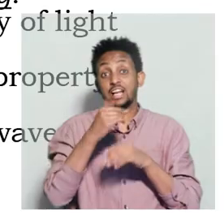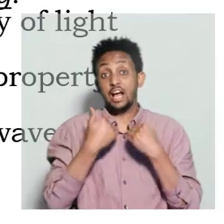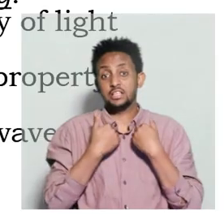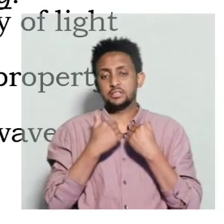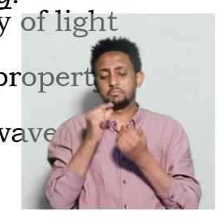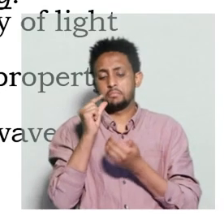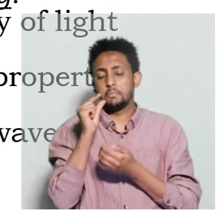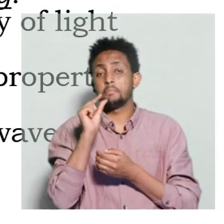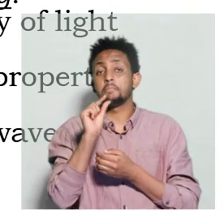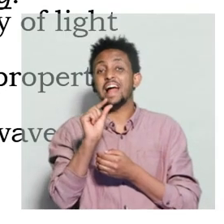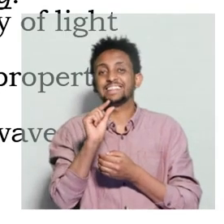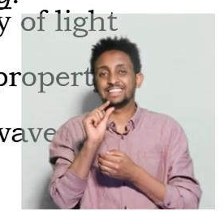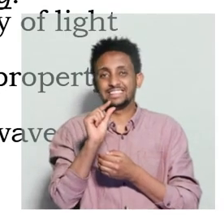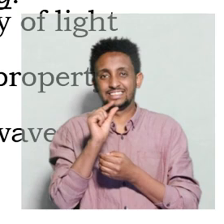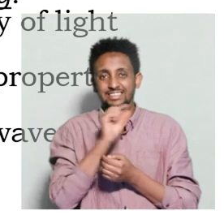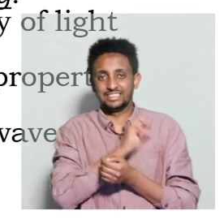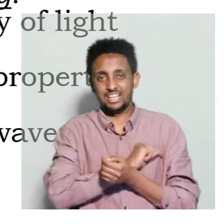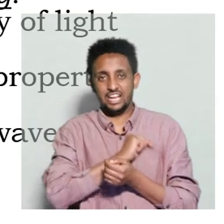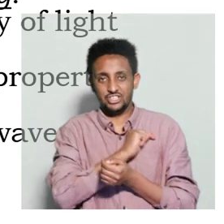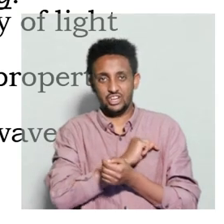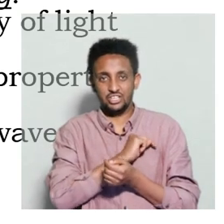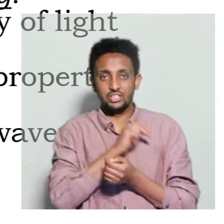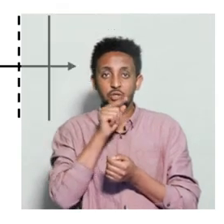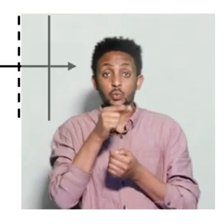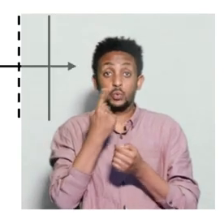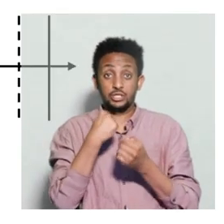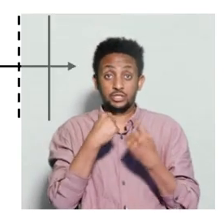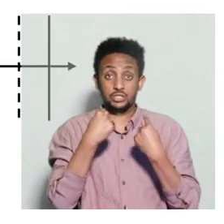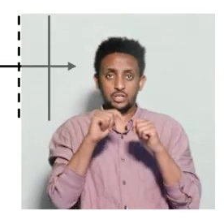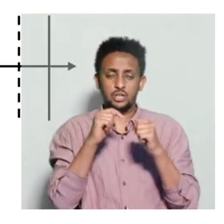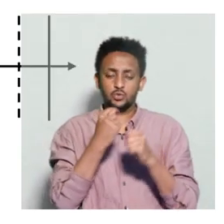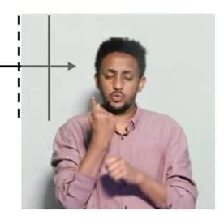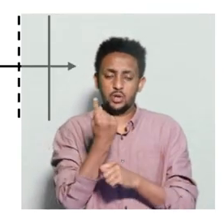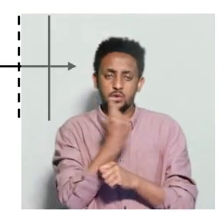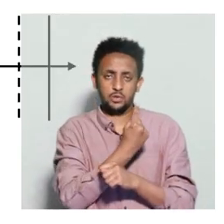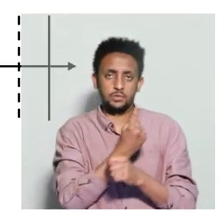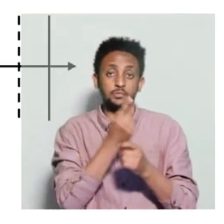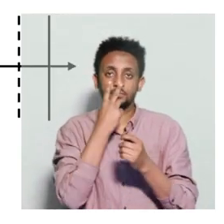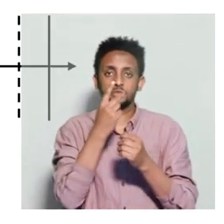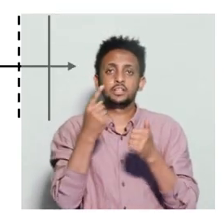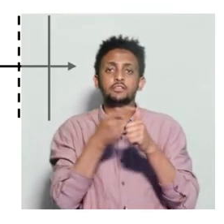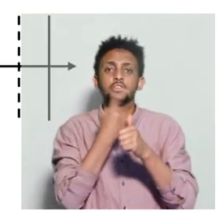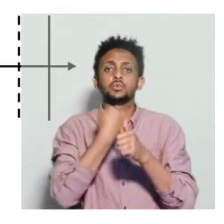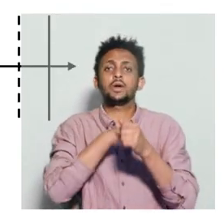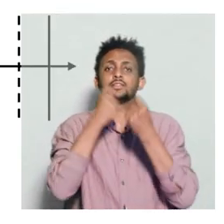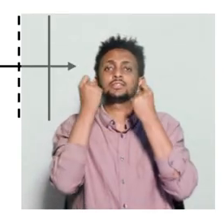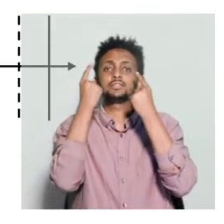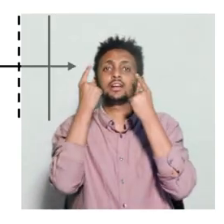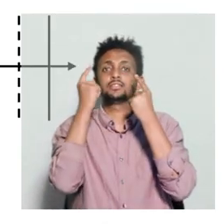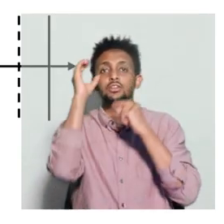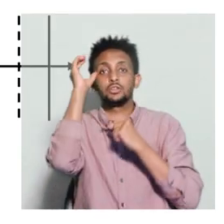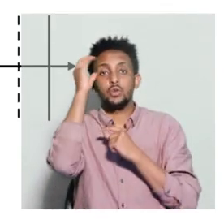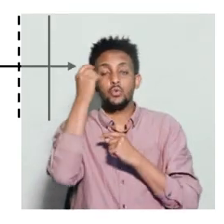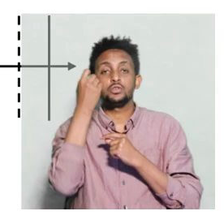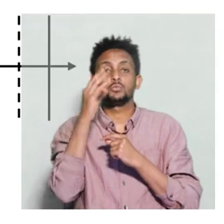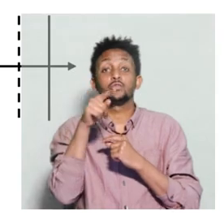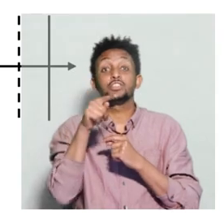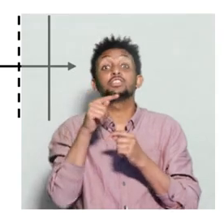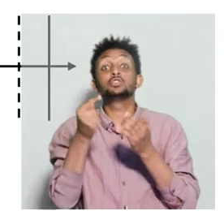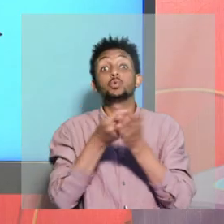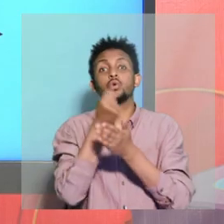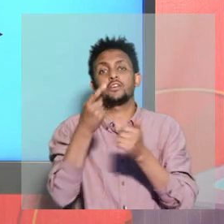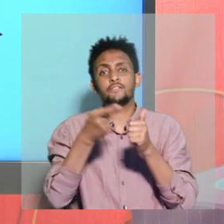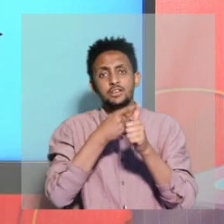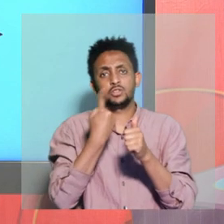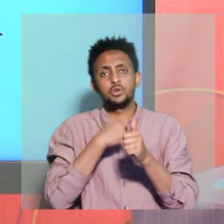a particle nature. So we'll try to see these one by one. First, to understand the concept of these theories,